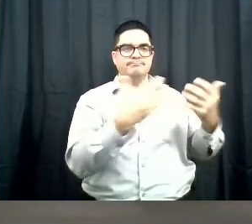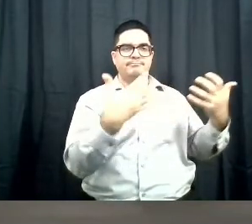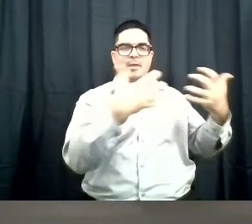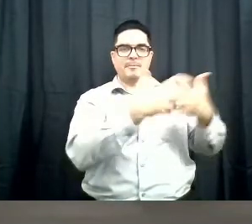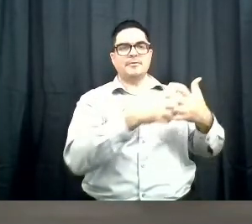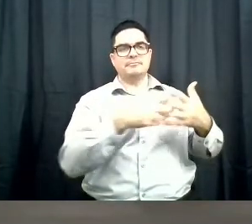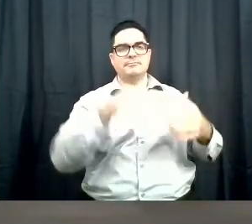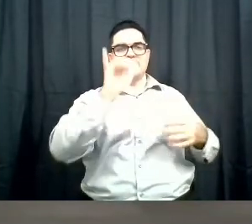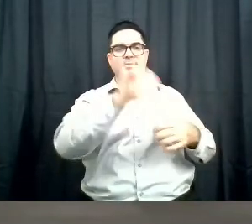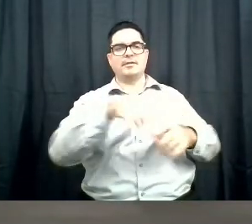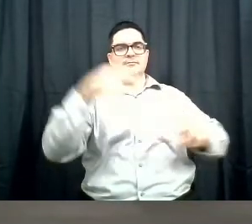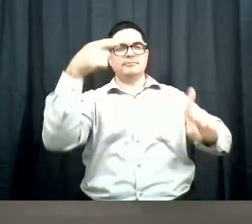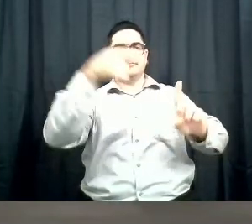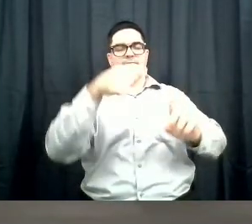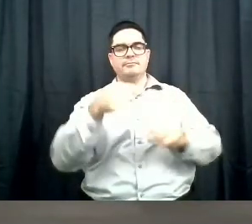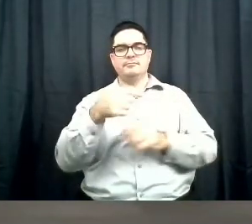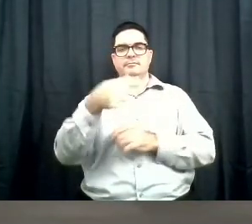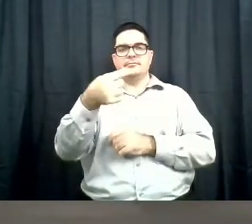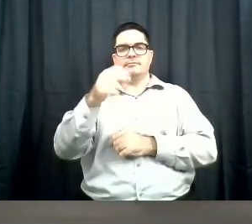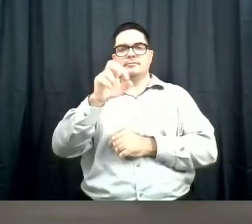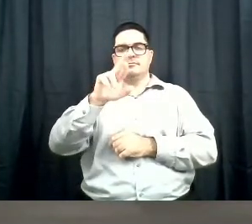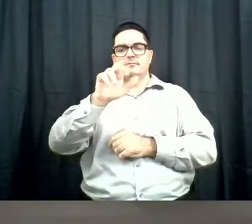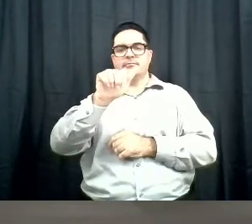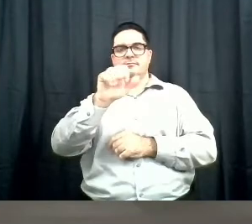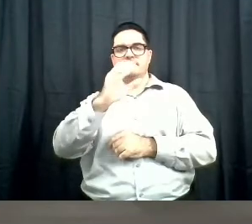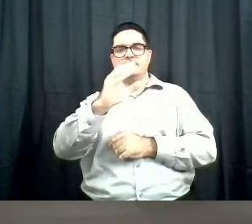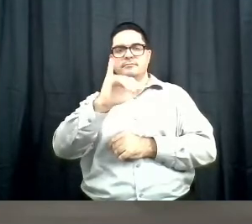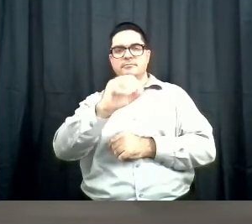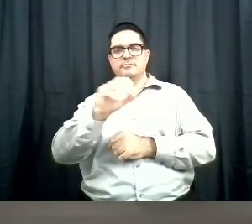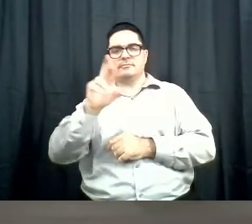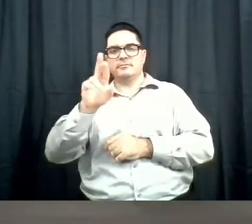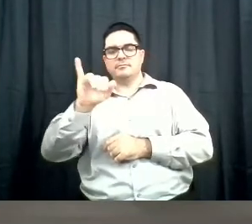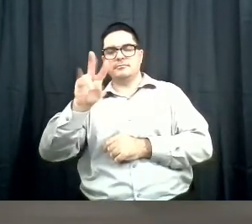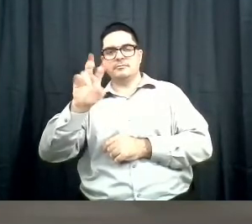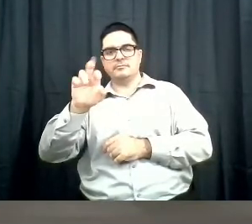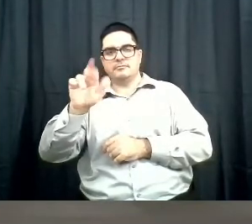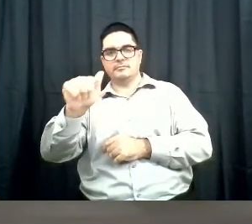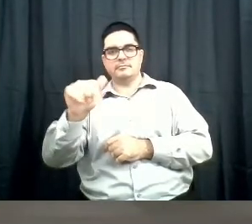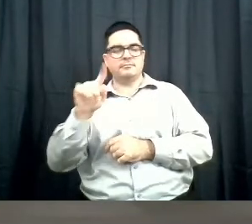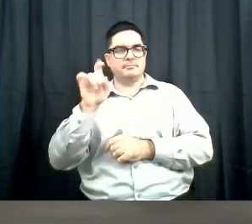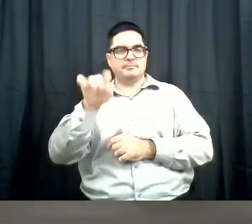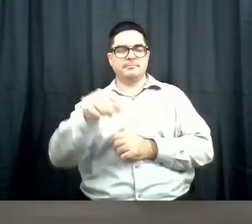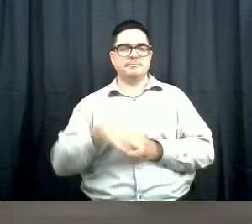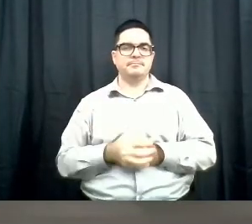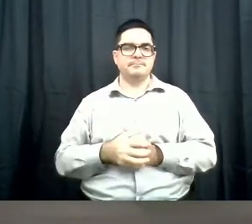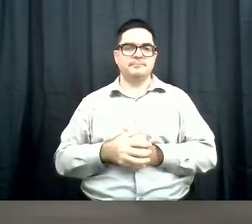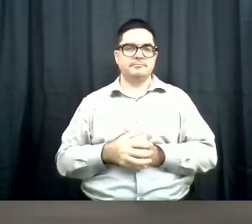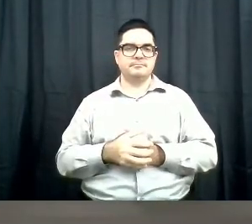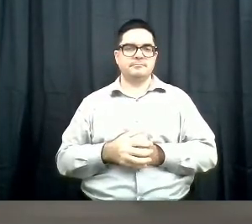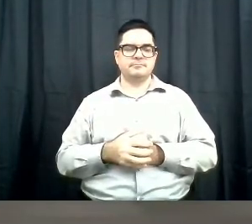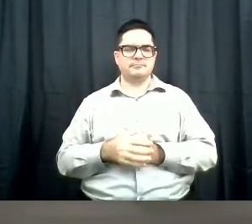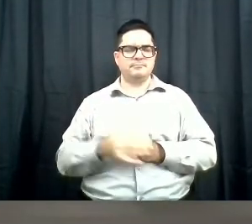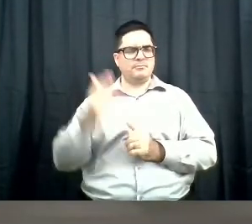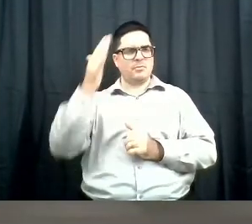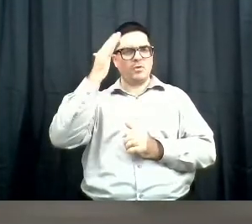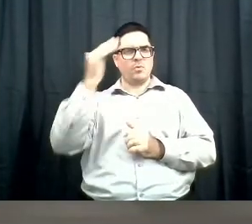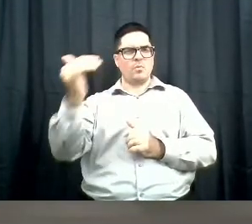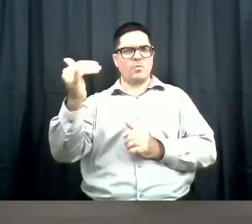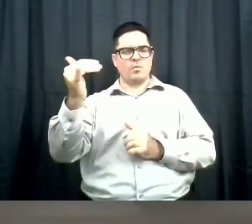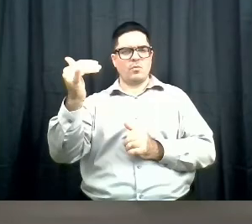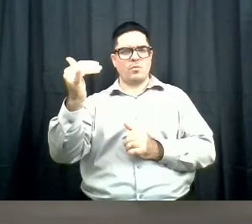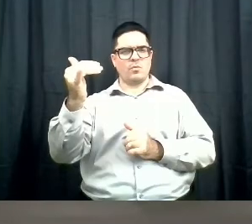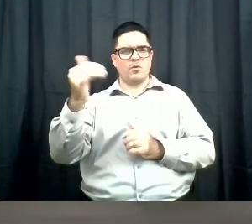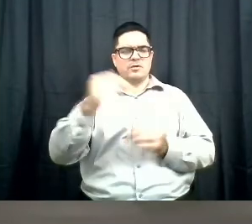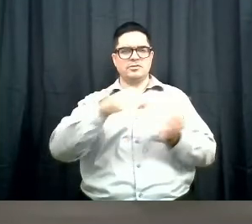Horacio Rivero asks, why can't the restructuring of the Commonwealth's debt consist solely of an exchange into a